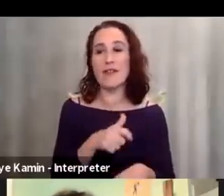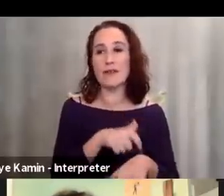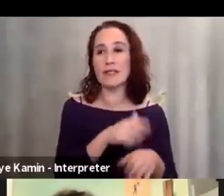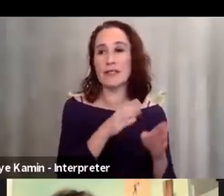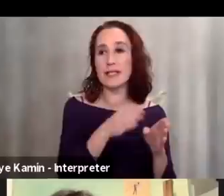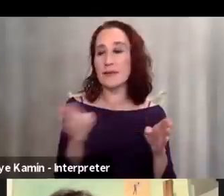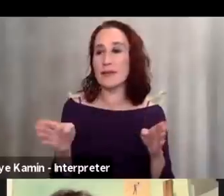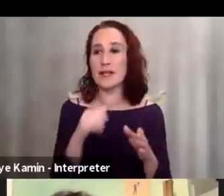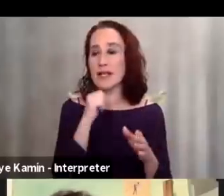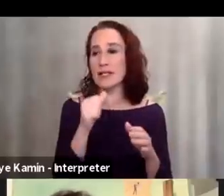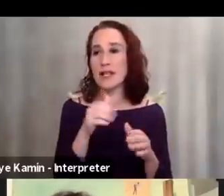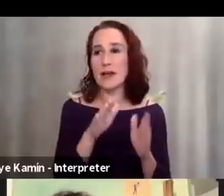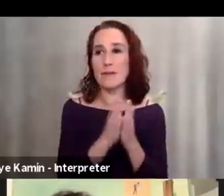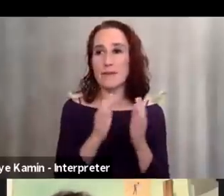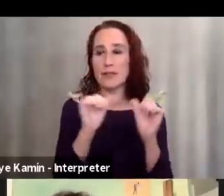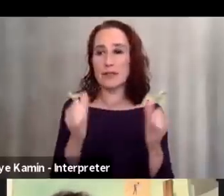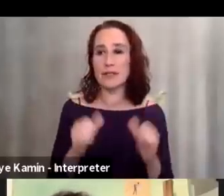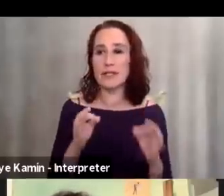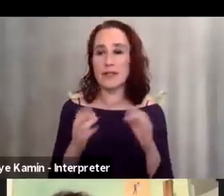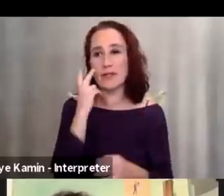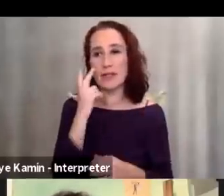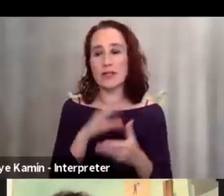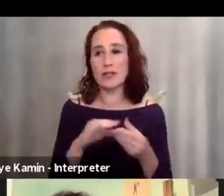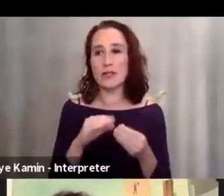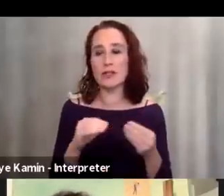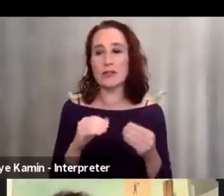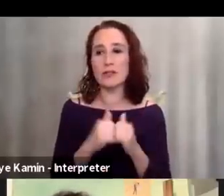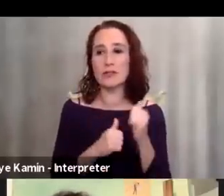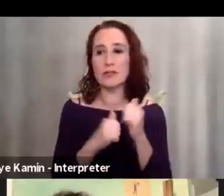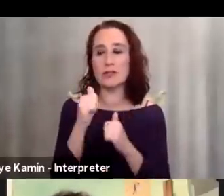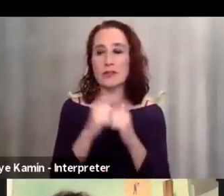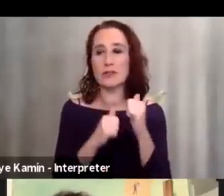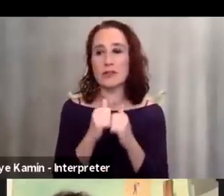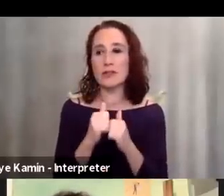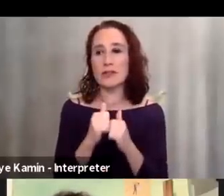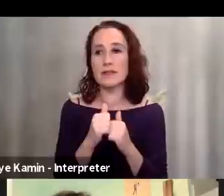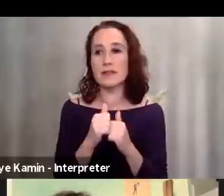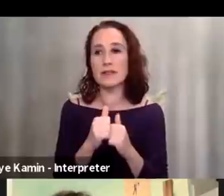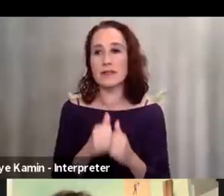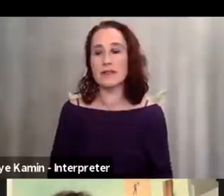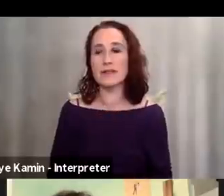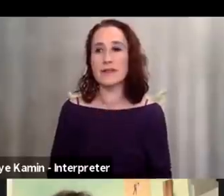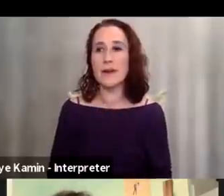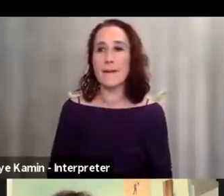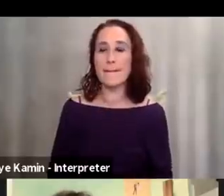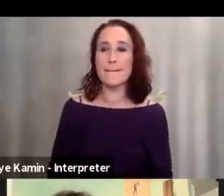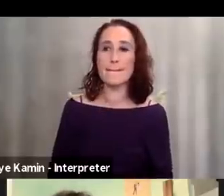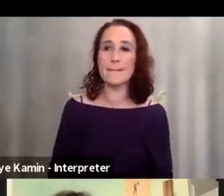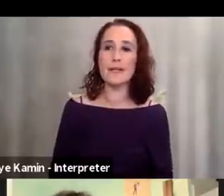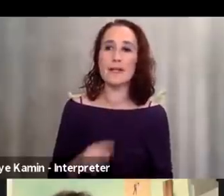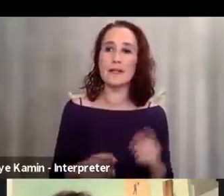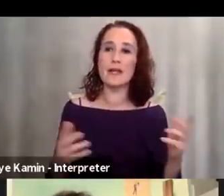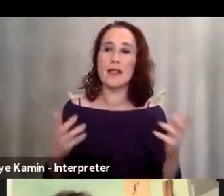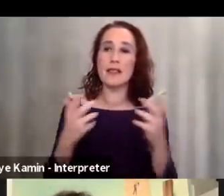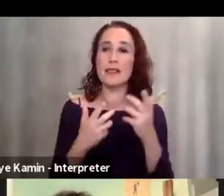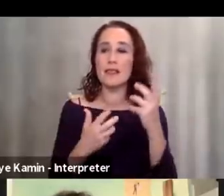not the shape of a book. If you look at those story structure graphs, there's no way to to line it up,